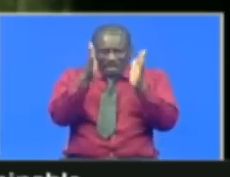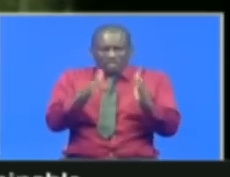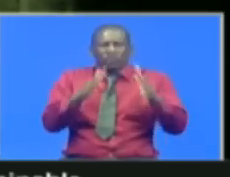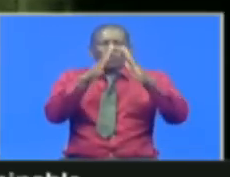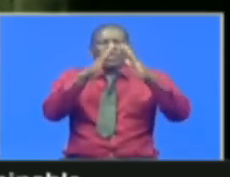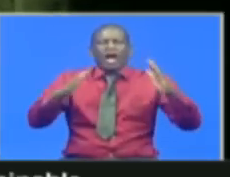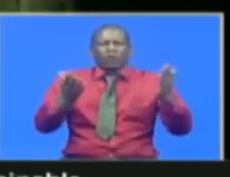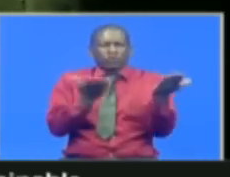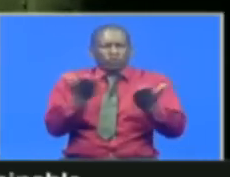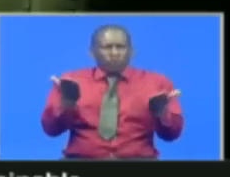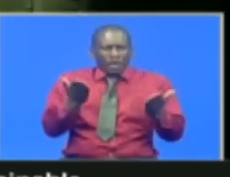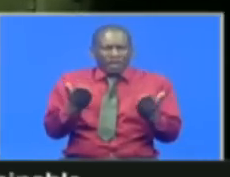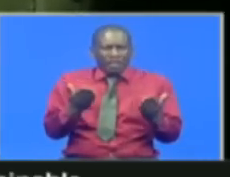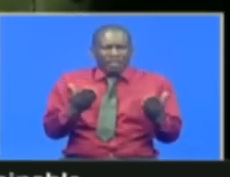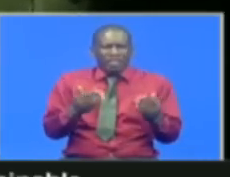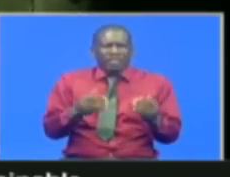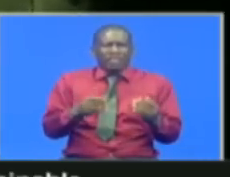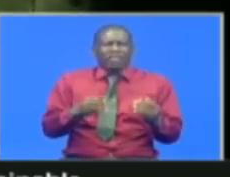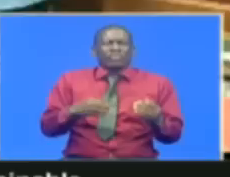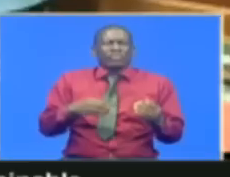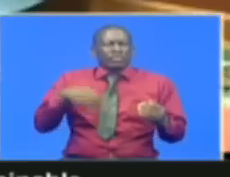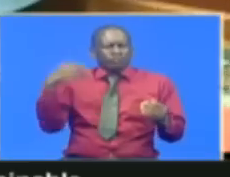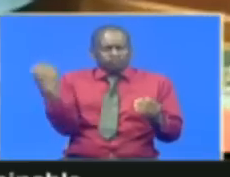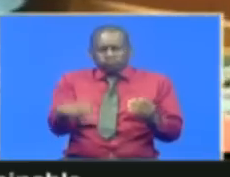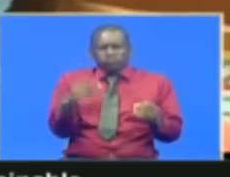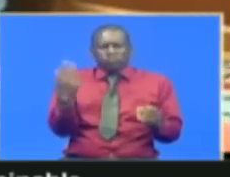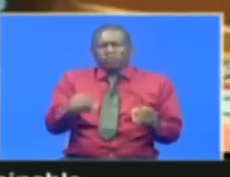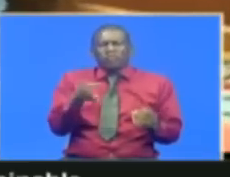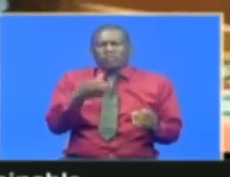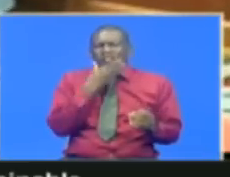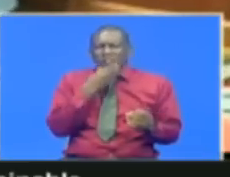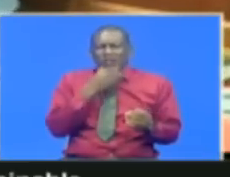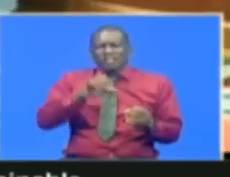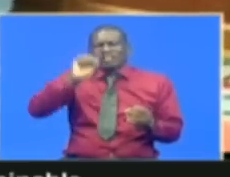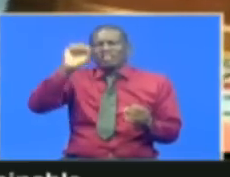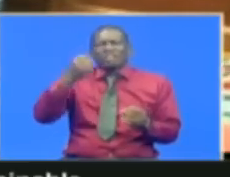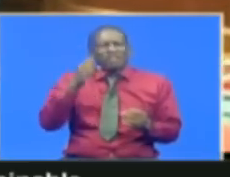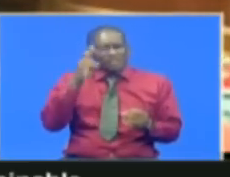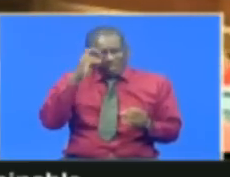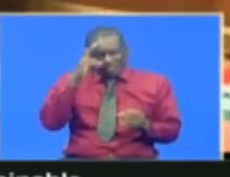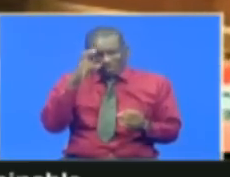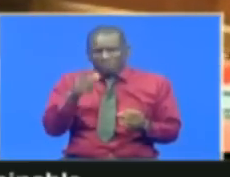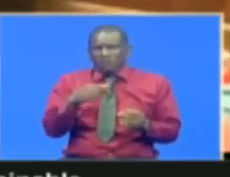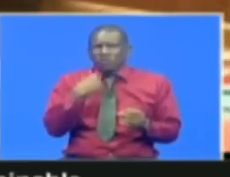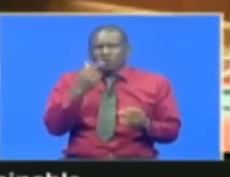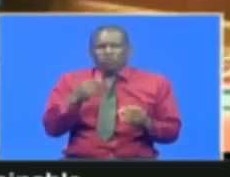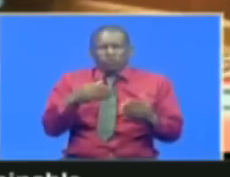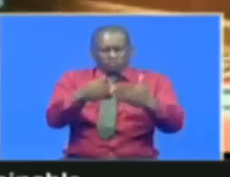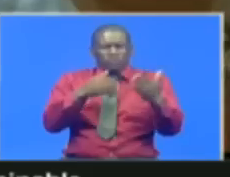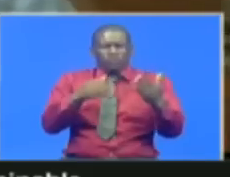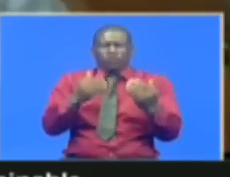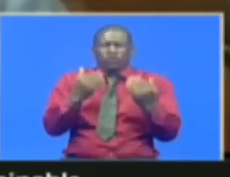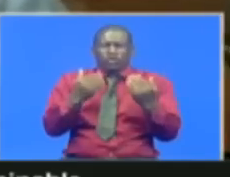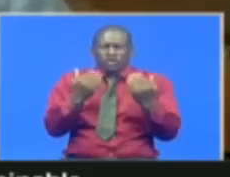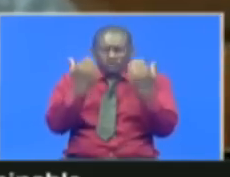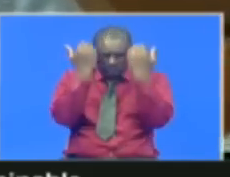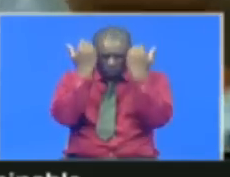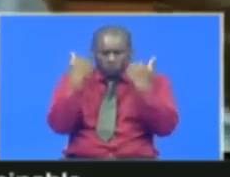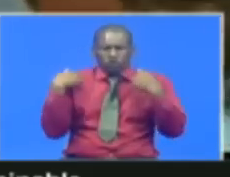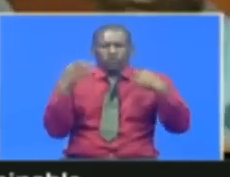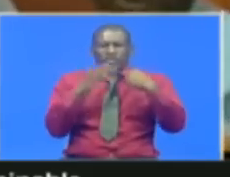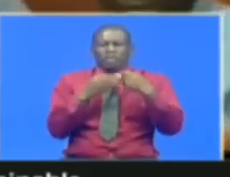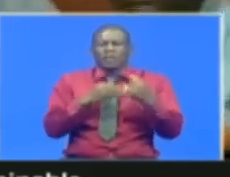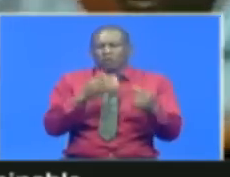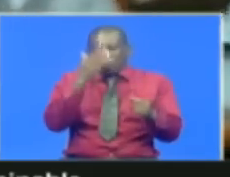where the night torture took place. A fifth suspect, who was before a Kibera court on Monday on a